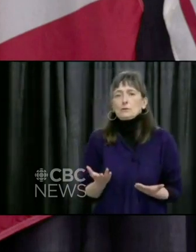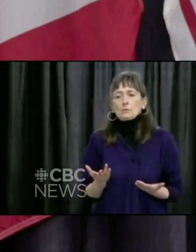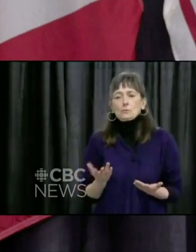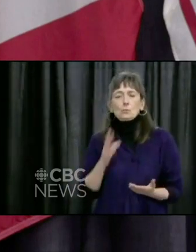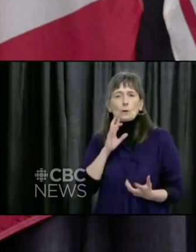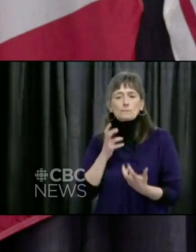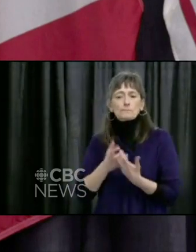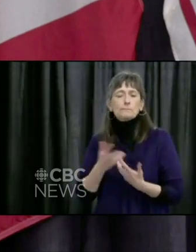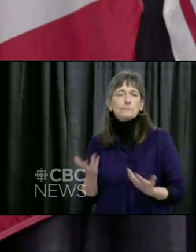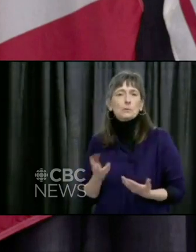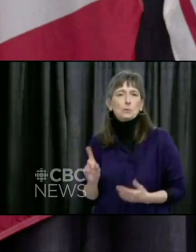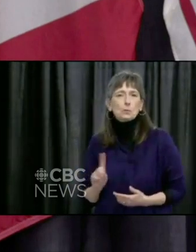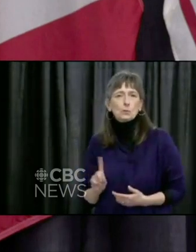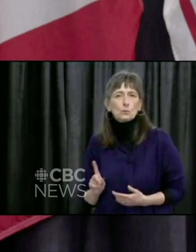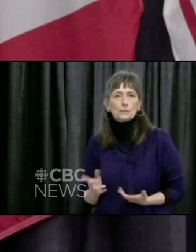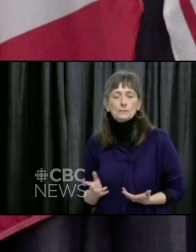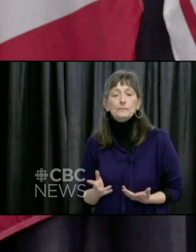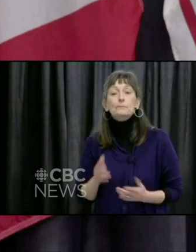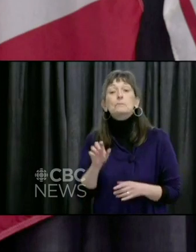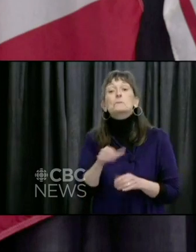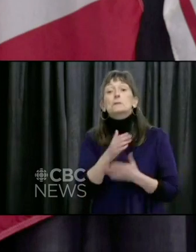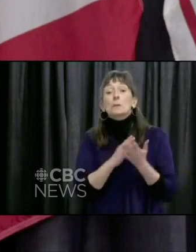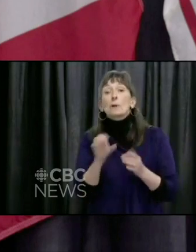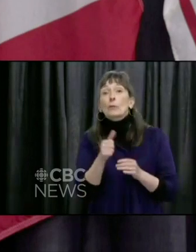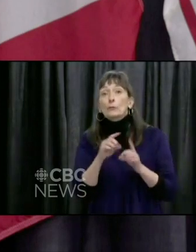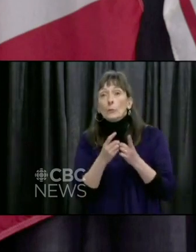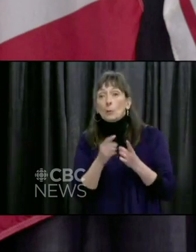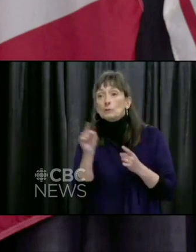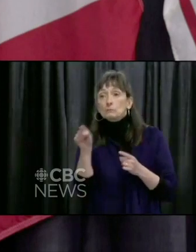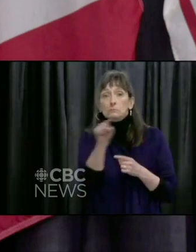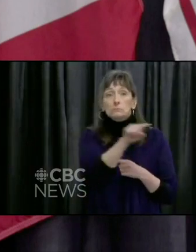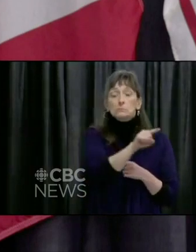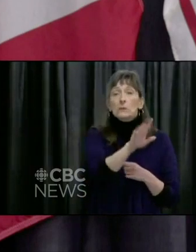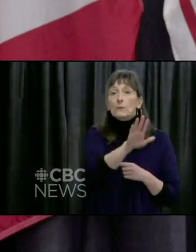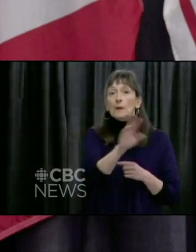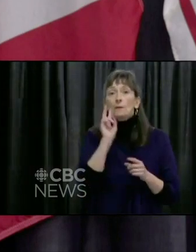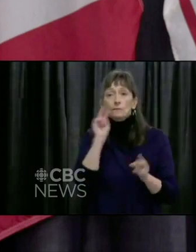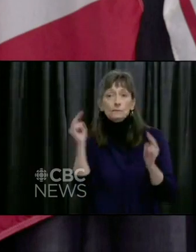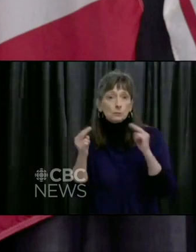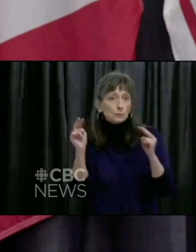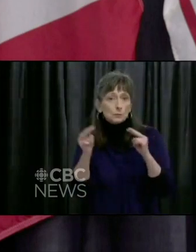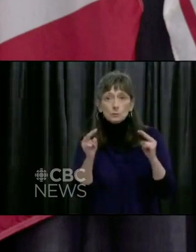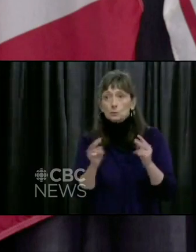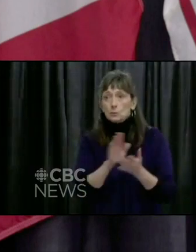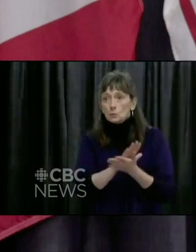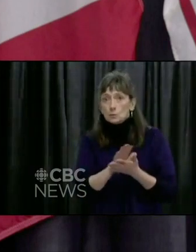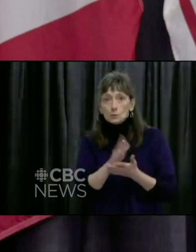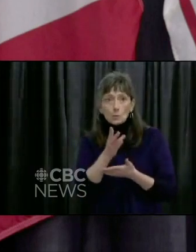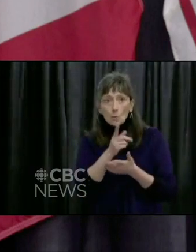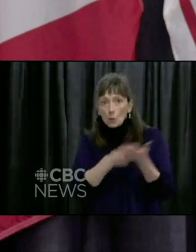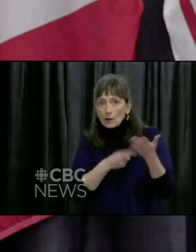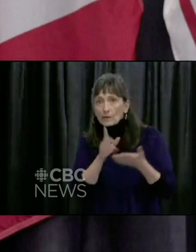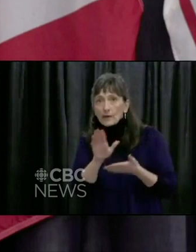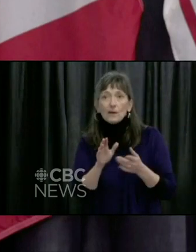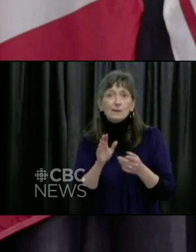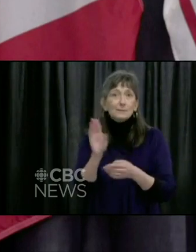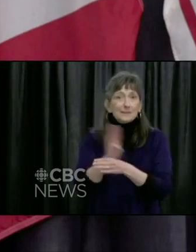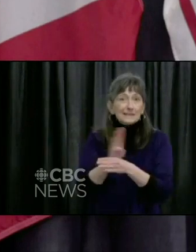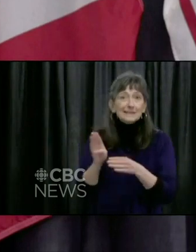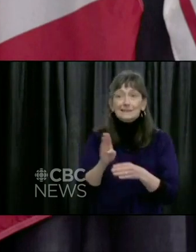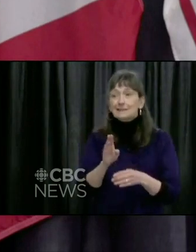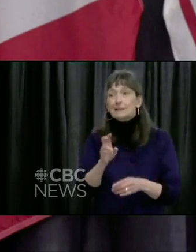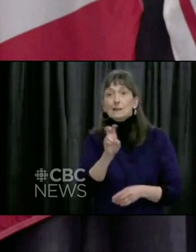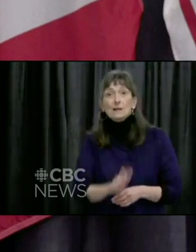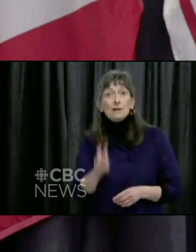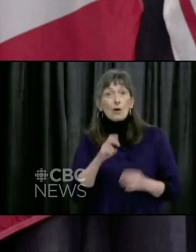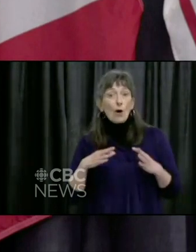Certainly, other government departments will have their own view on their own bailiwick in terms of TCII and business and